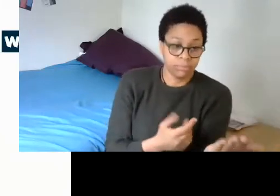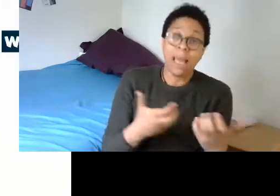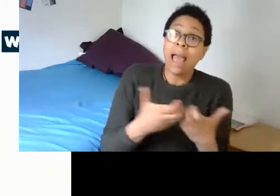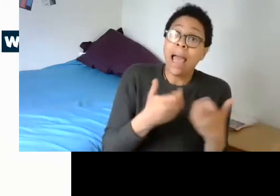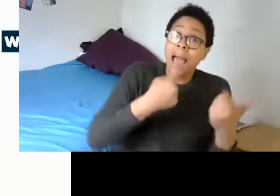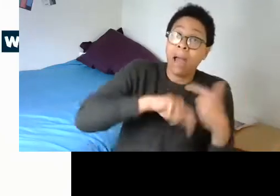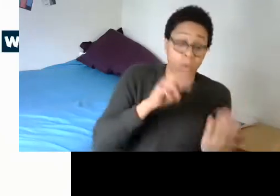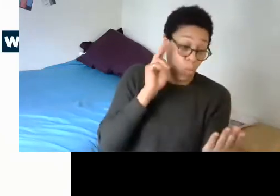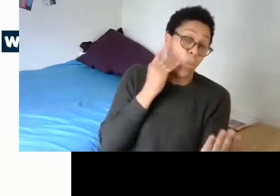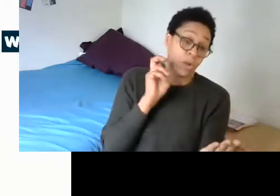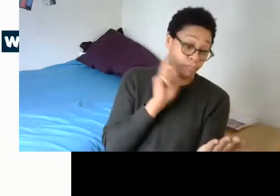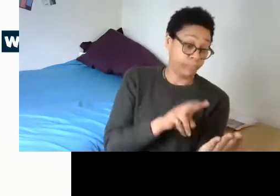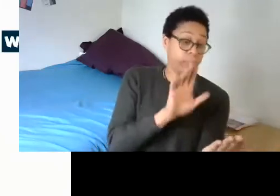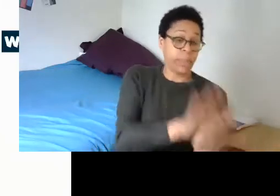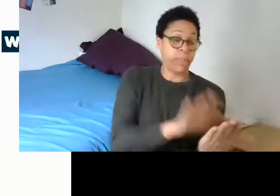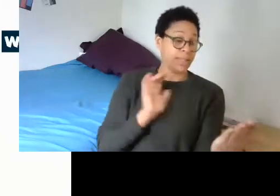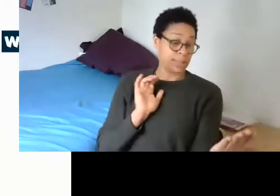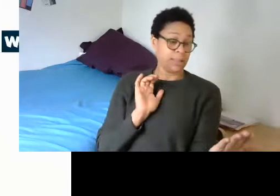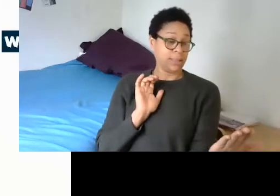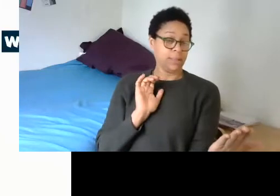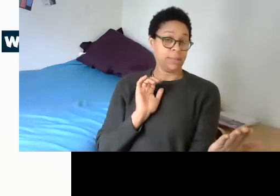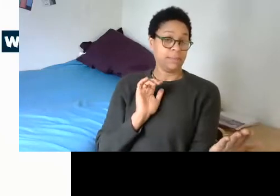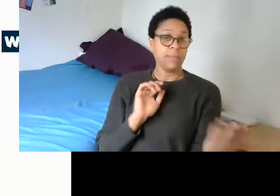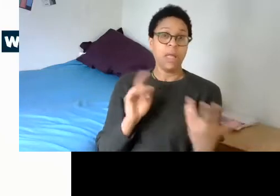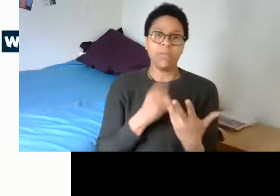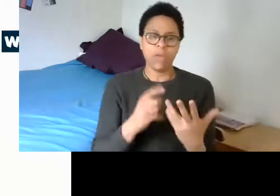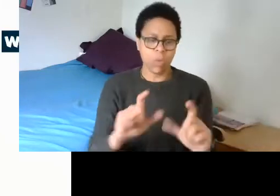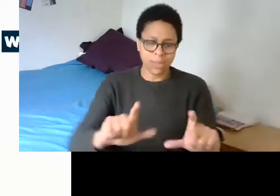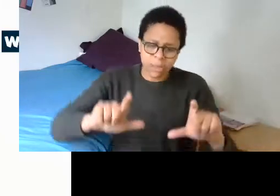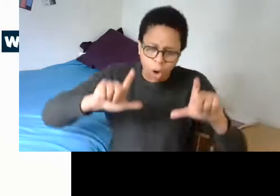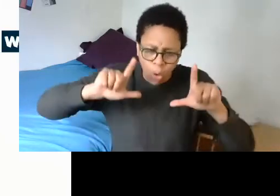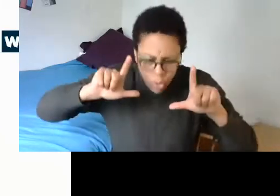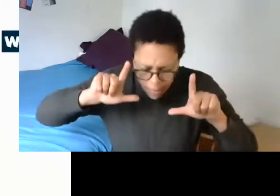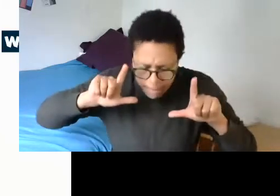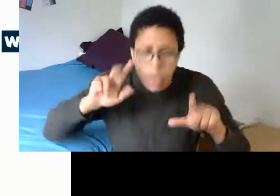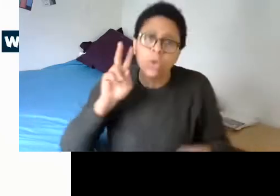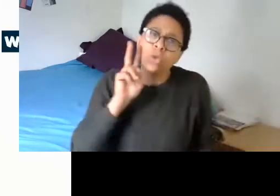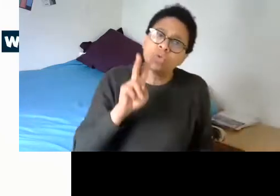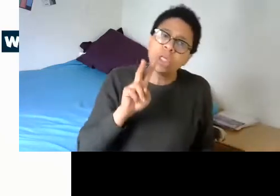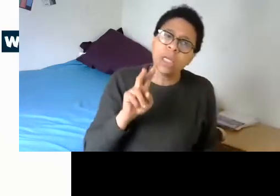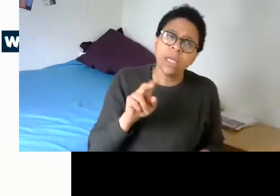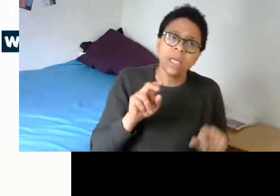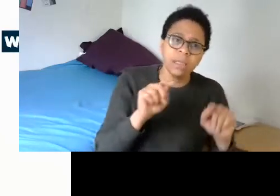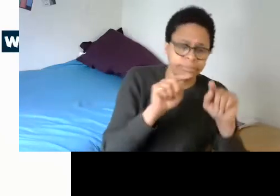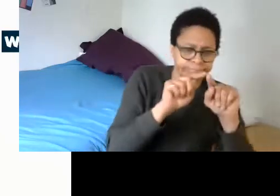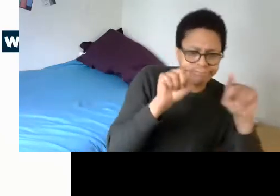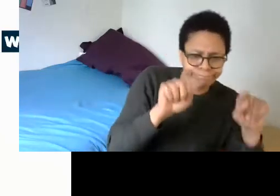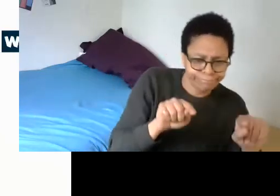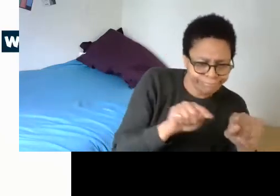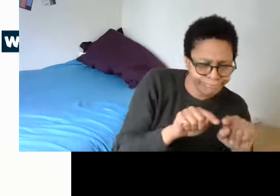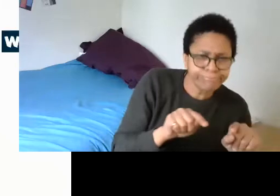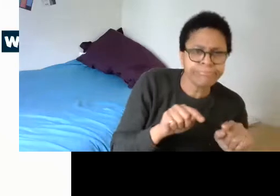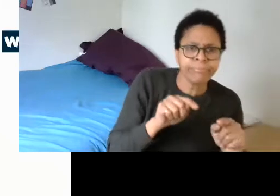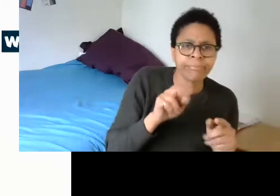opened the book, and the other is a close-up. The painting itself is on a small rectangular transparent sheet of mica.